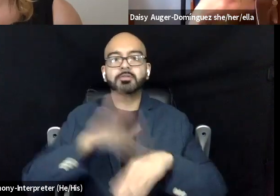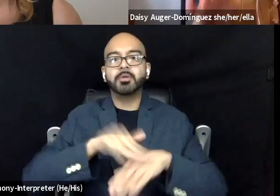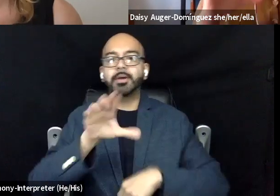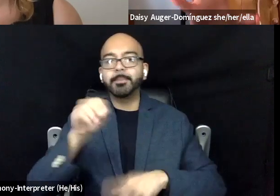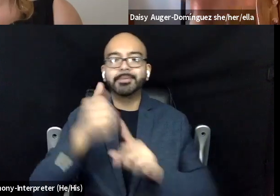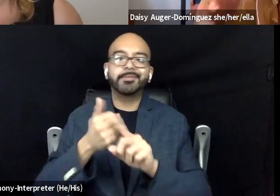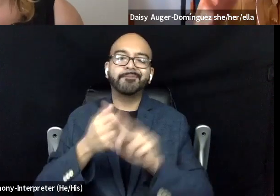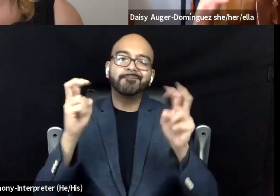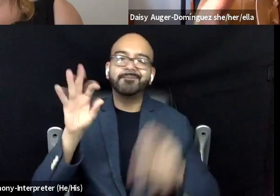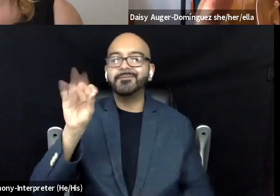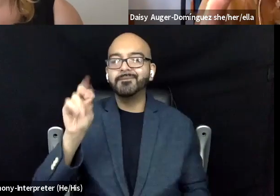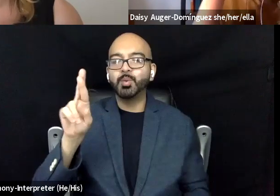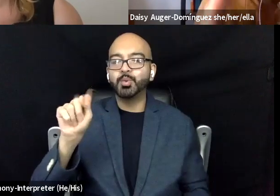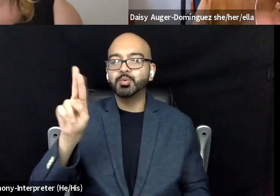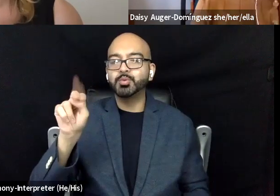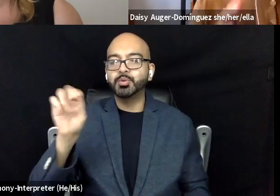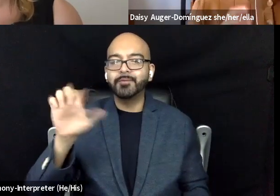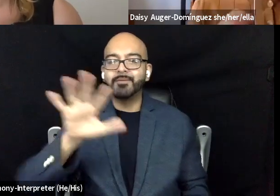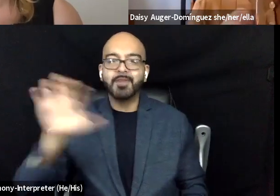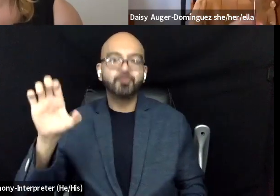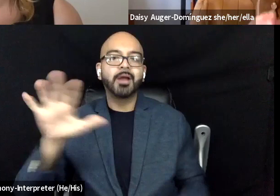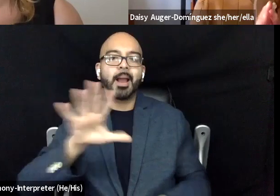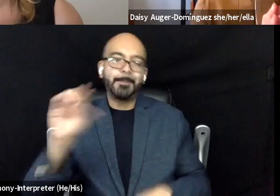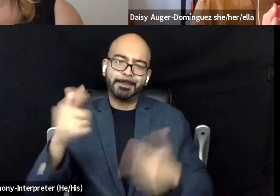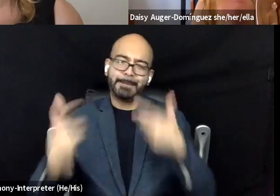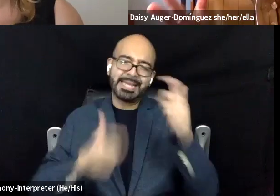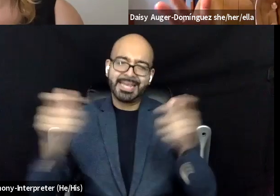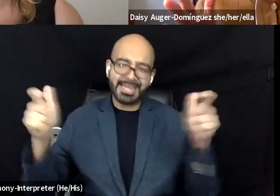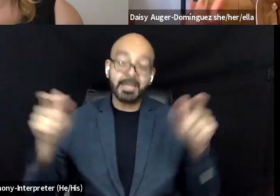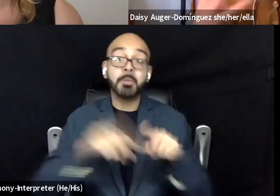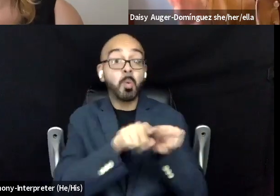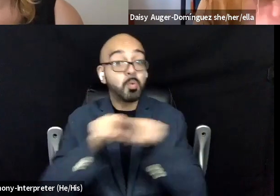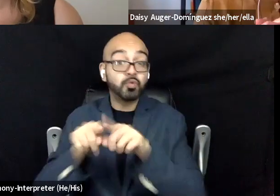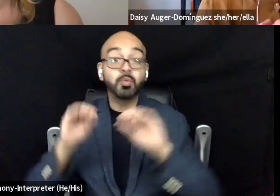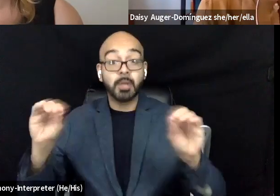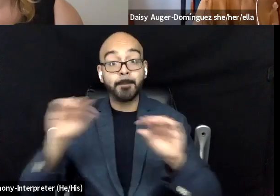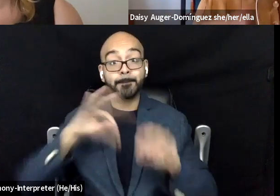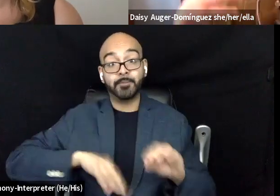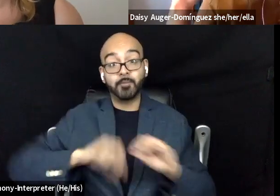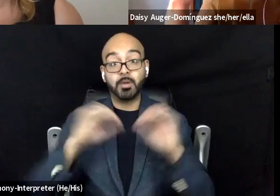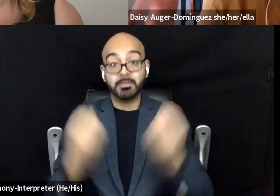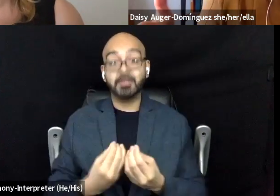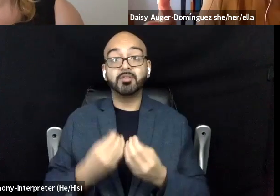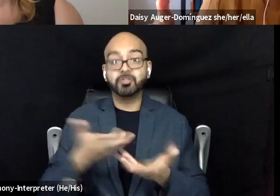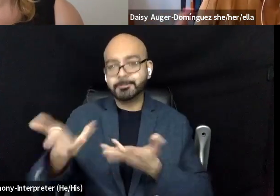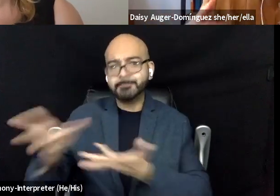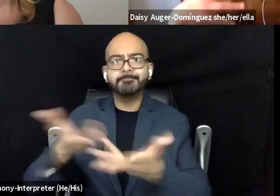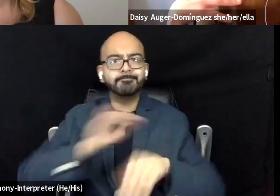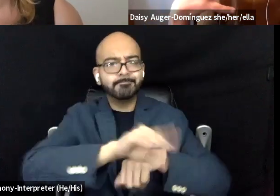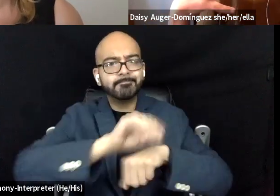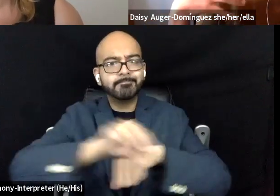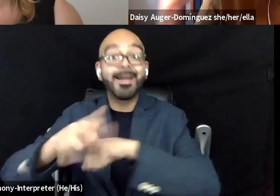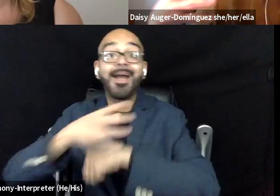that's been my lane for so long, but also nonprofits. I serve on several boards, and we can talk about that later. And also startups,